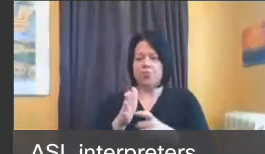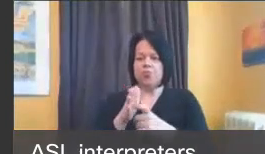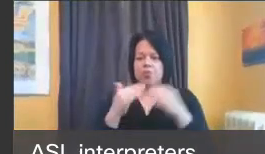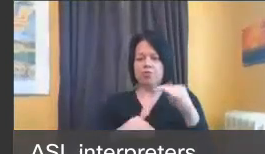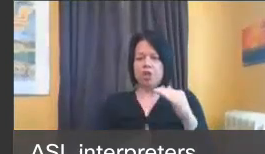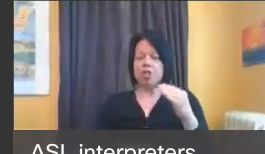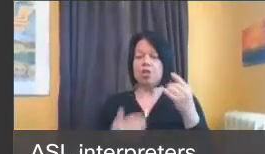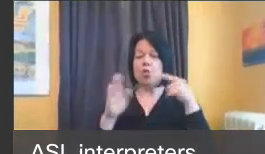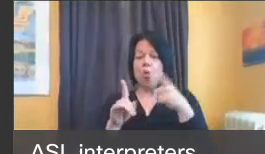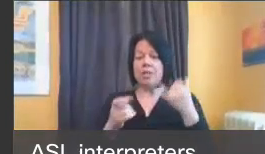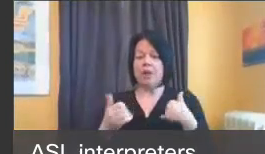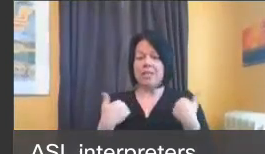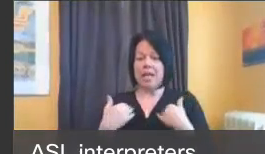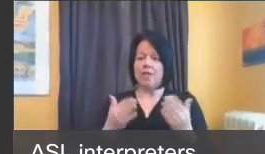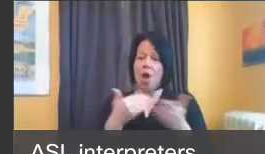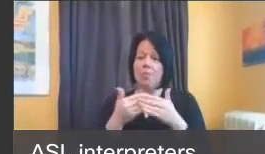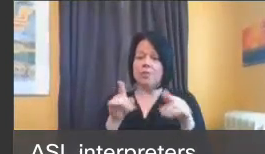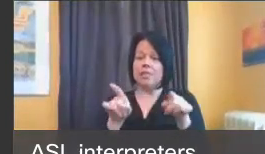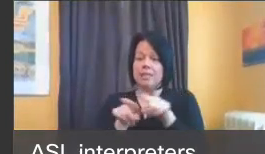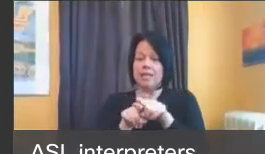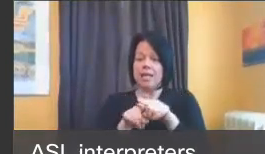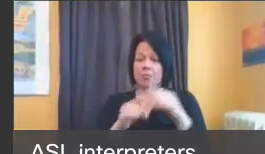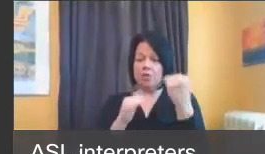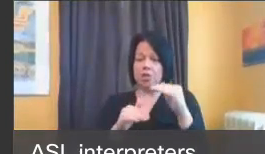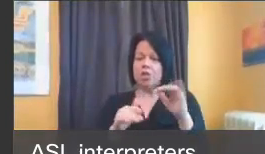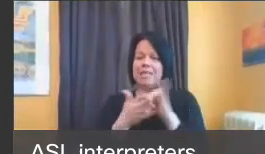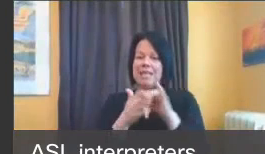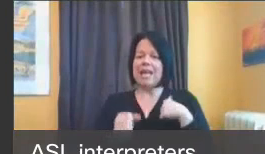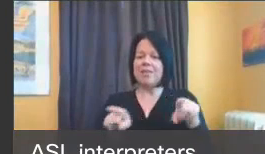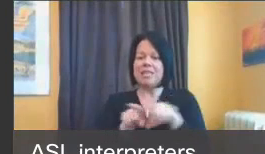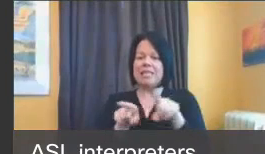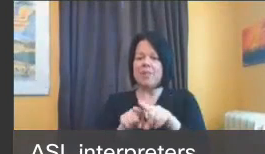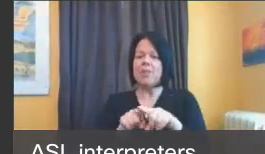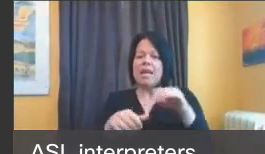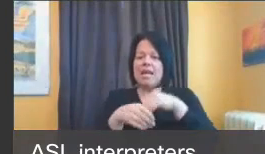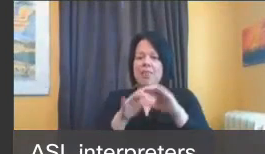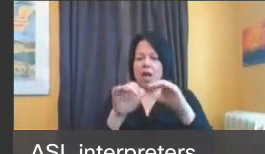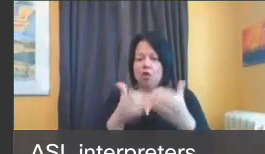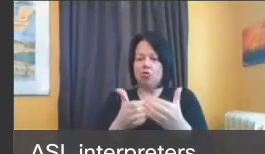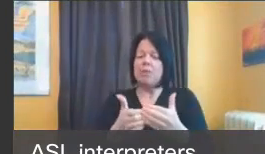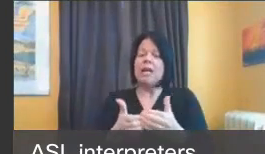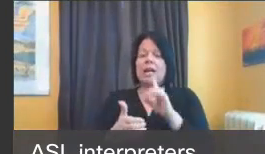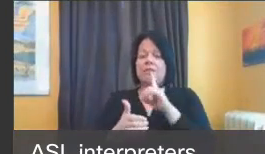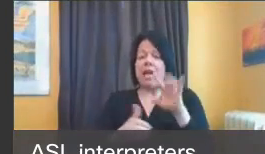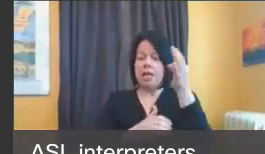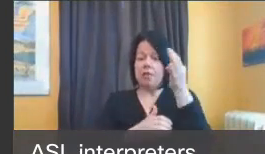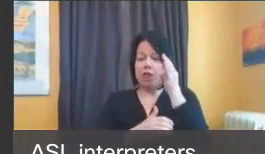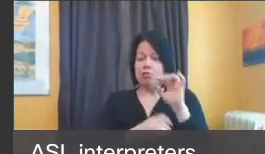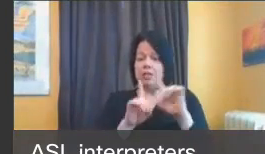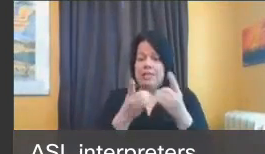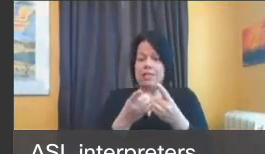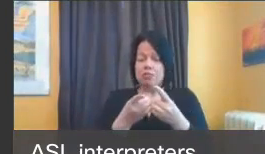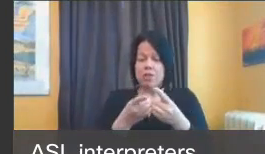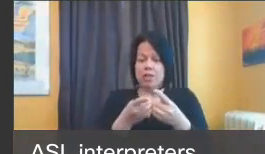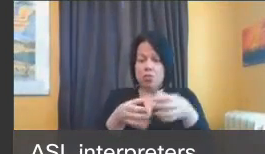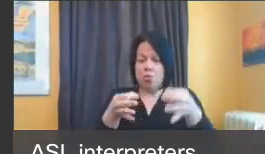similar restrictions that can also have a targeted impact among this demographic. In fact, a federal district court recently enjoined parts